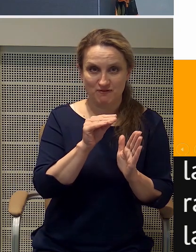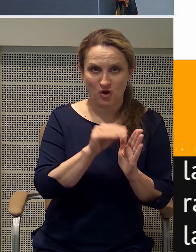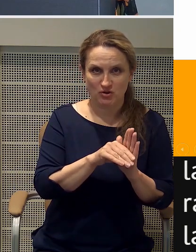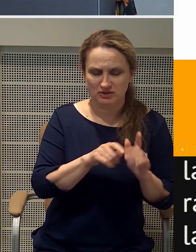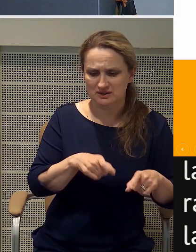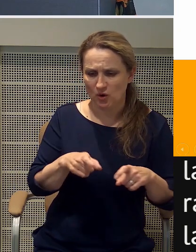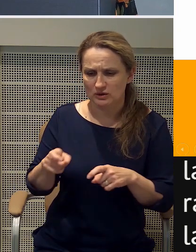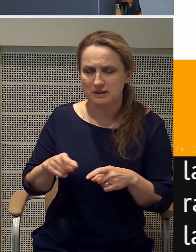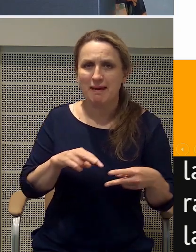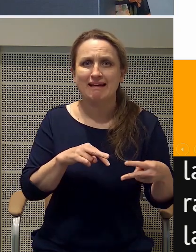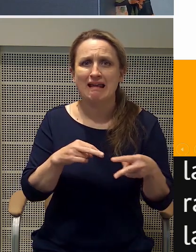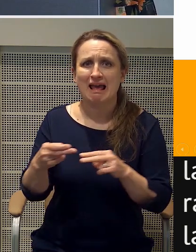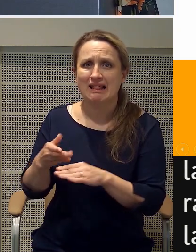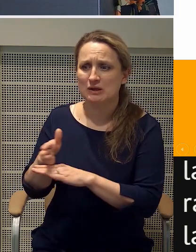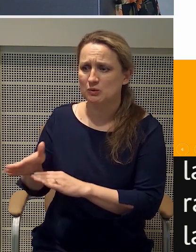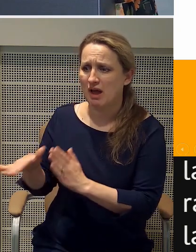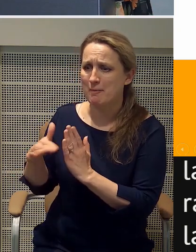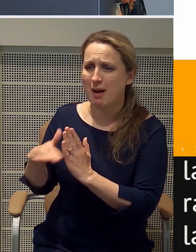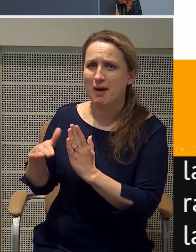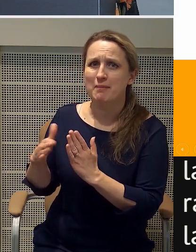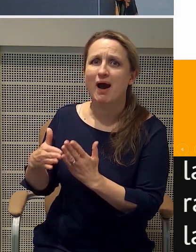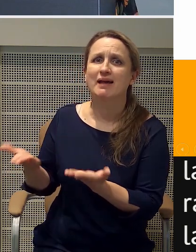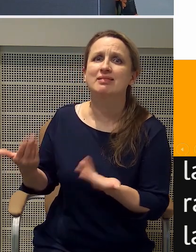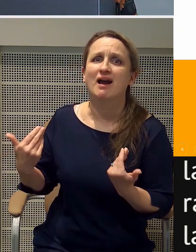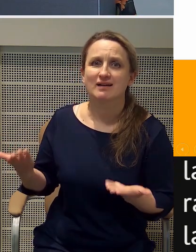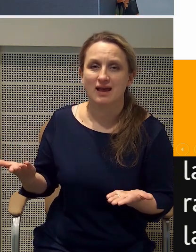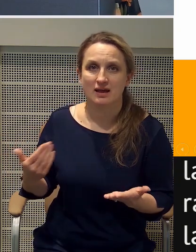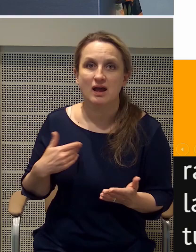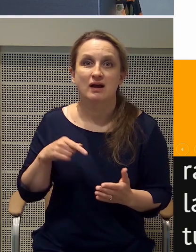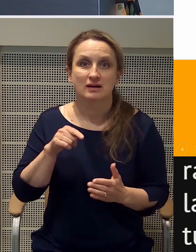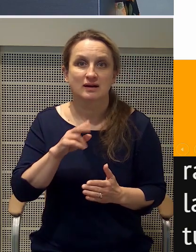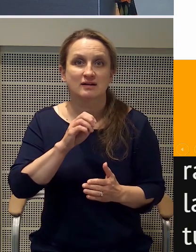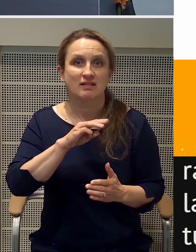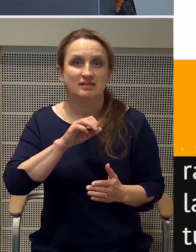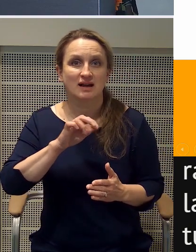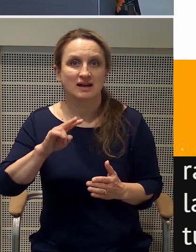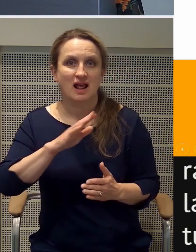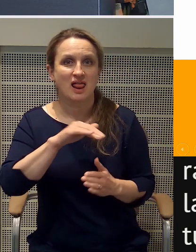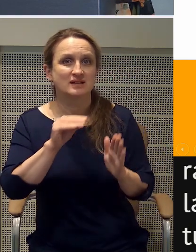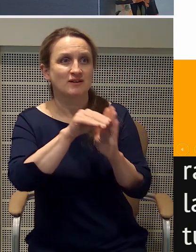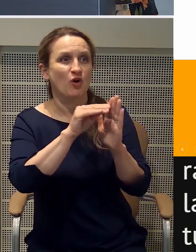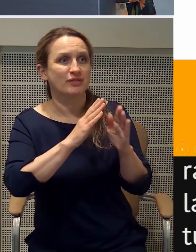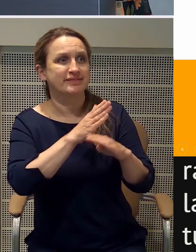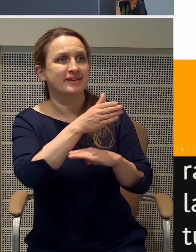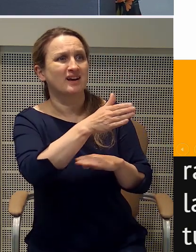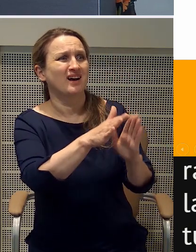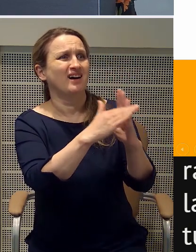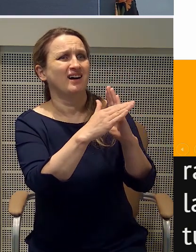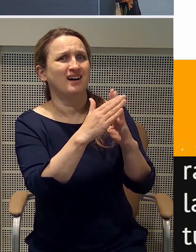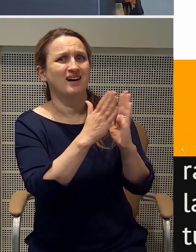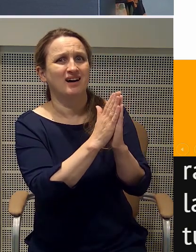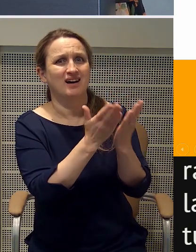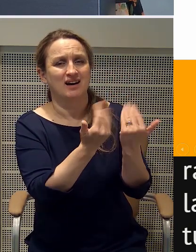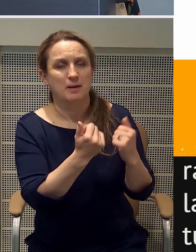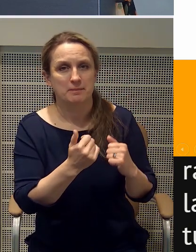were already adults. And usually we ask help from our gene department,